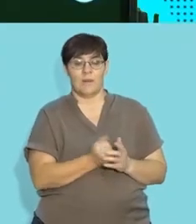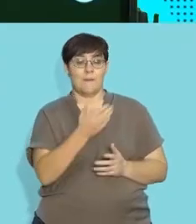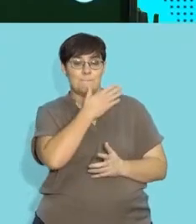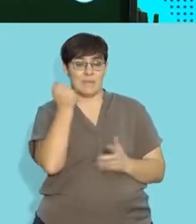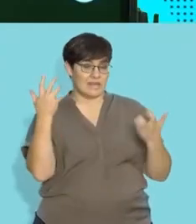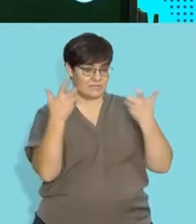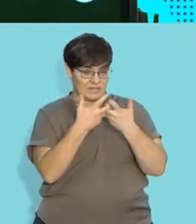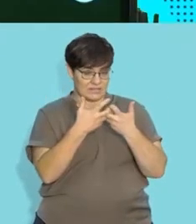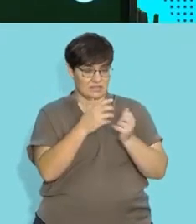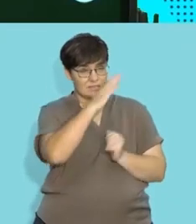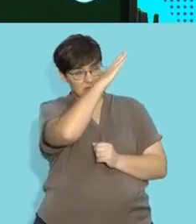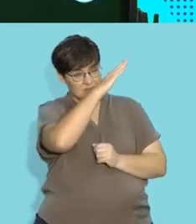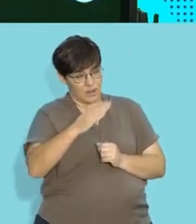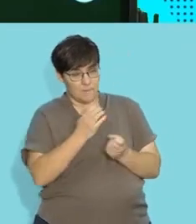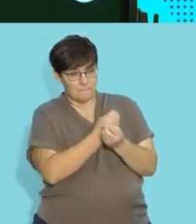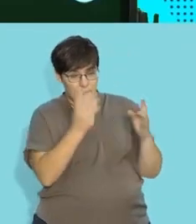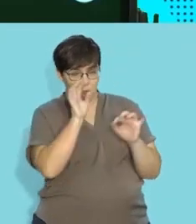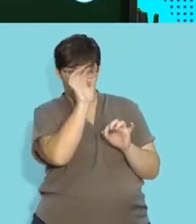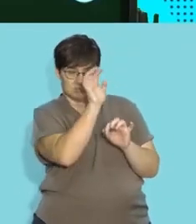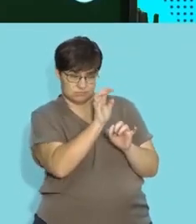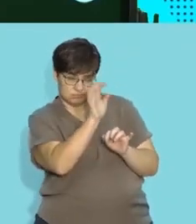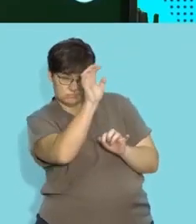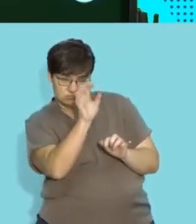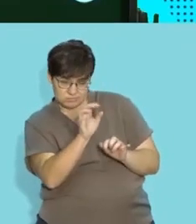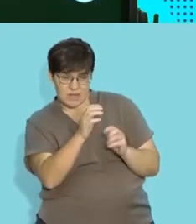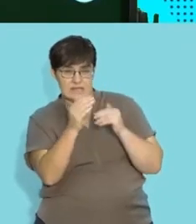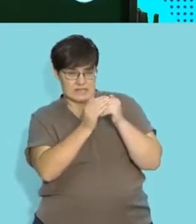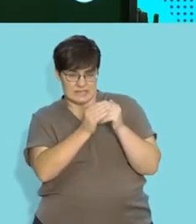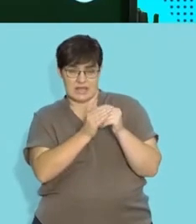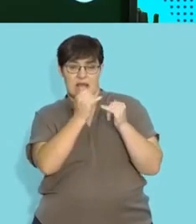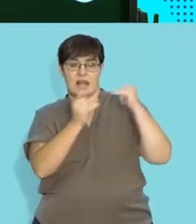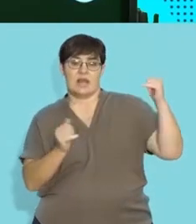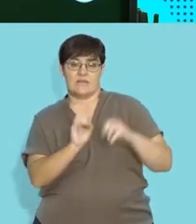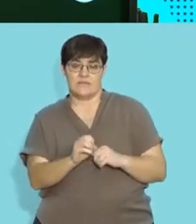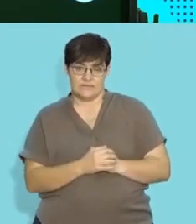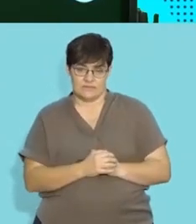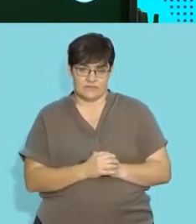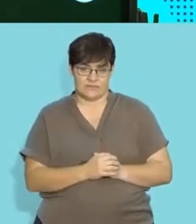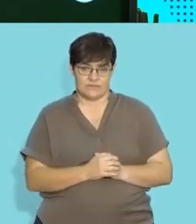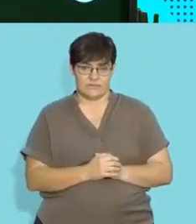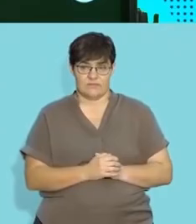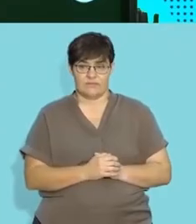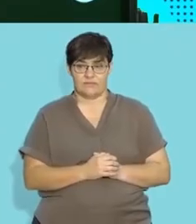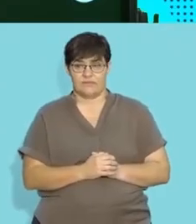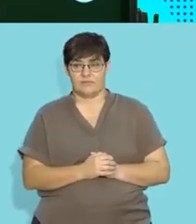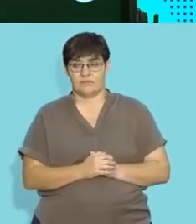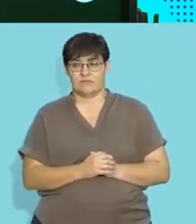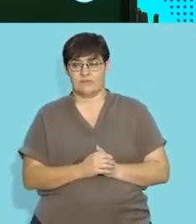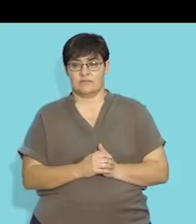fit, all the points are clustered around the line of best fit. Okay?